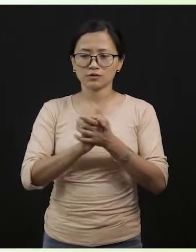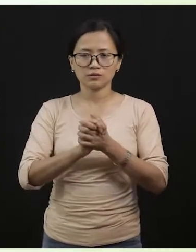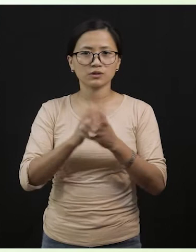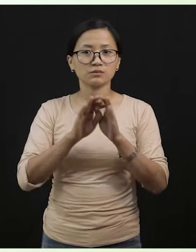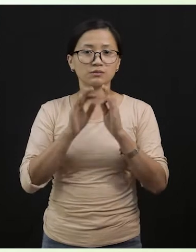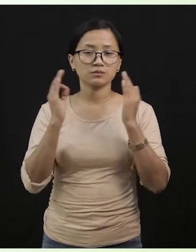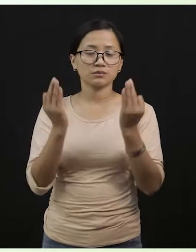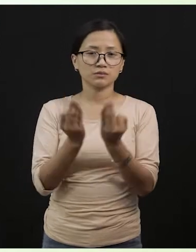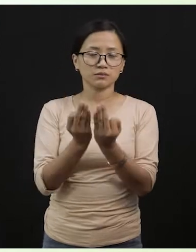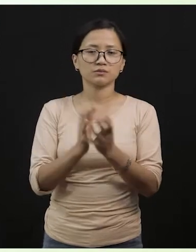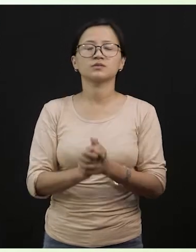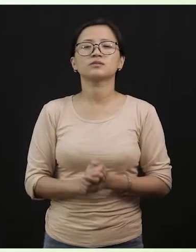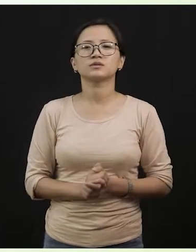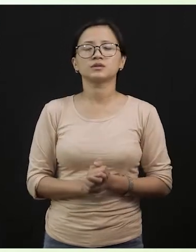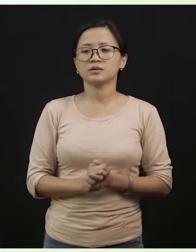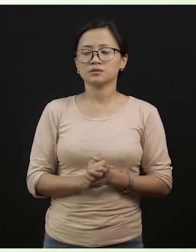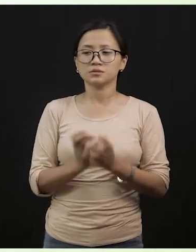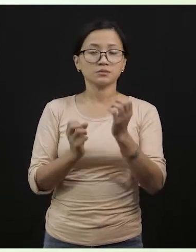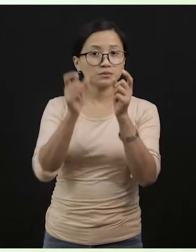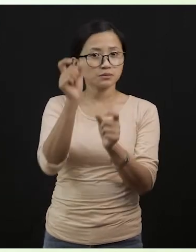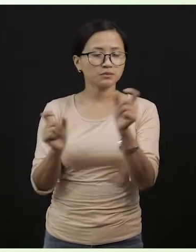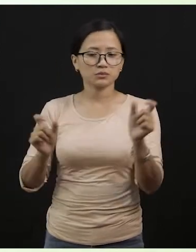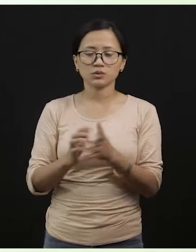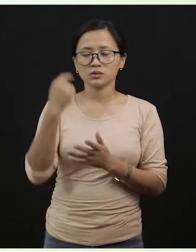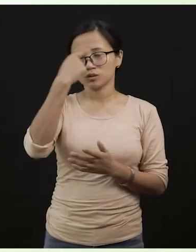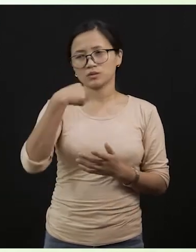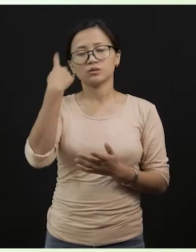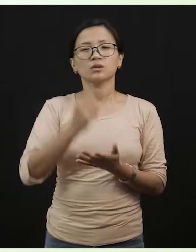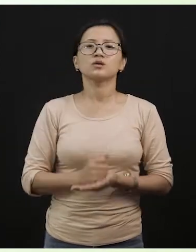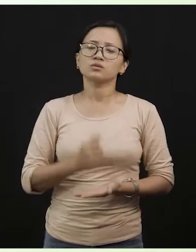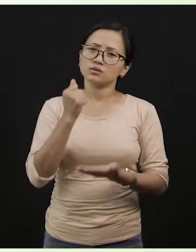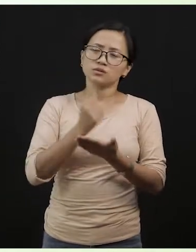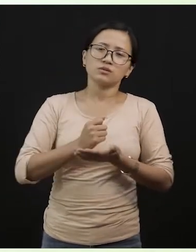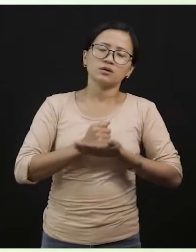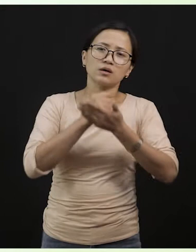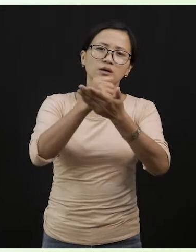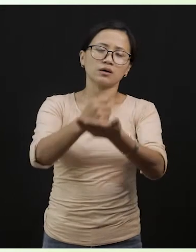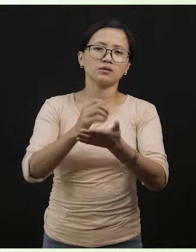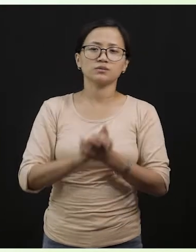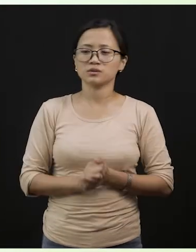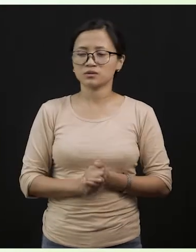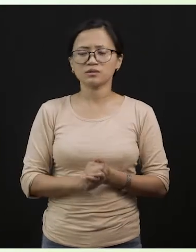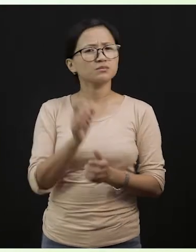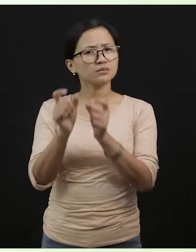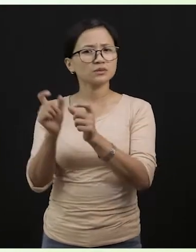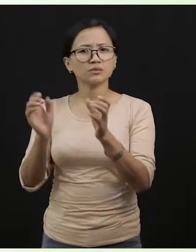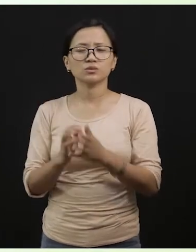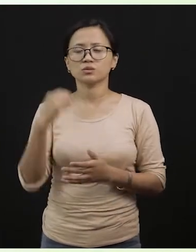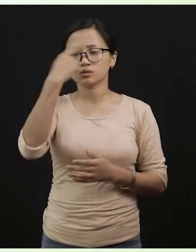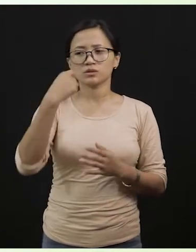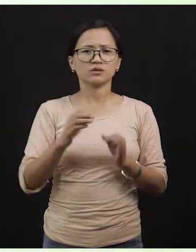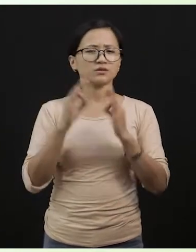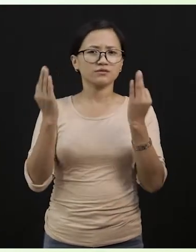old people, you can help even people who are not from your family. We see that a girl is helping an